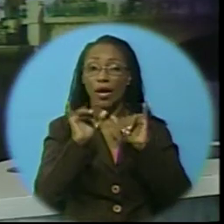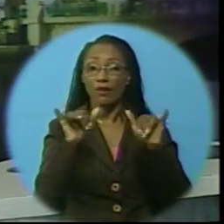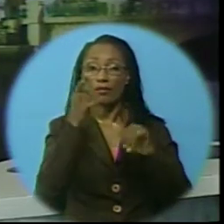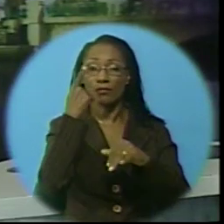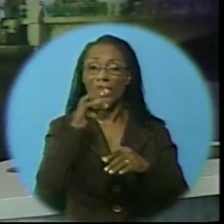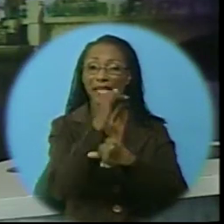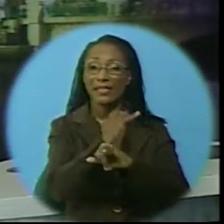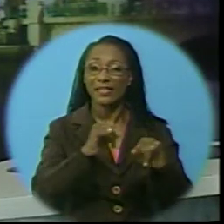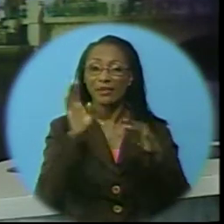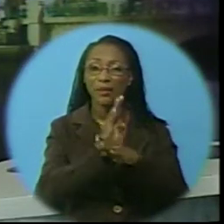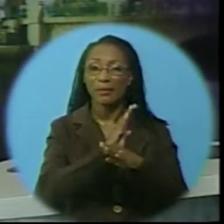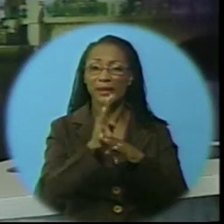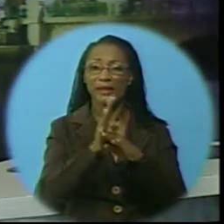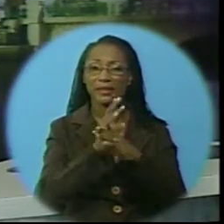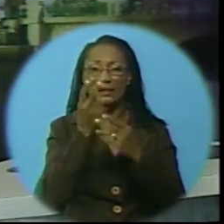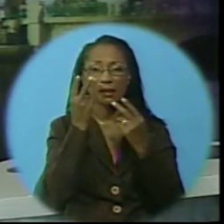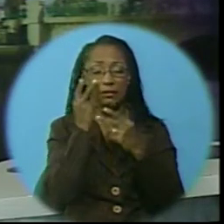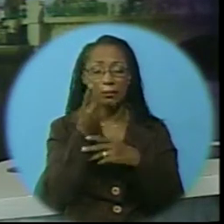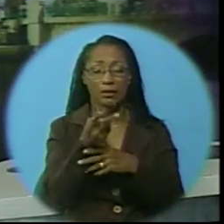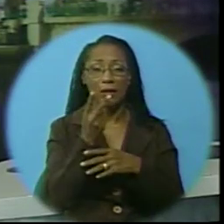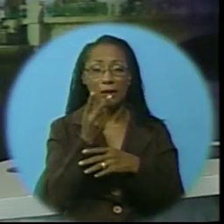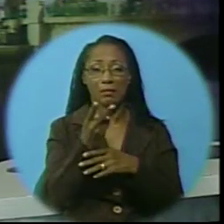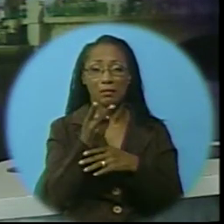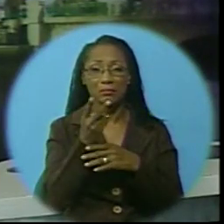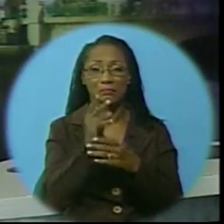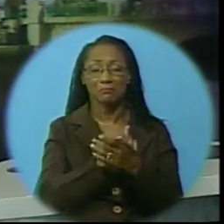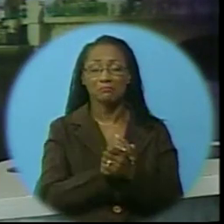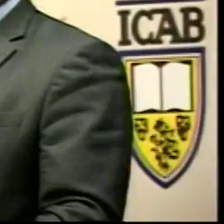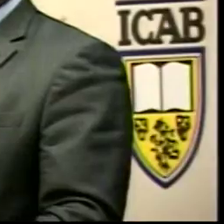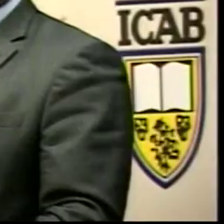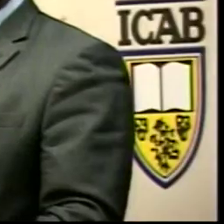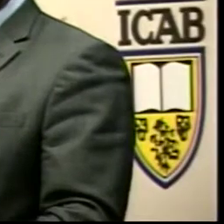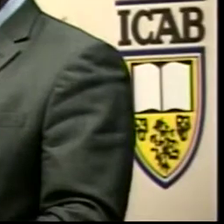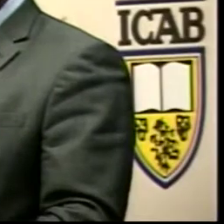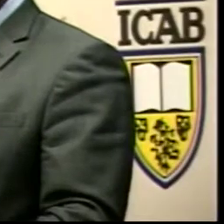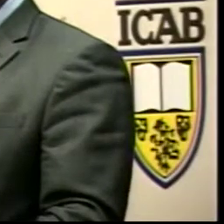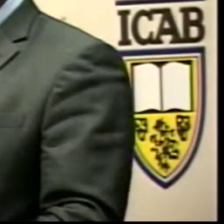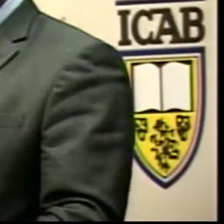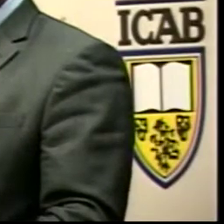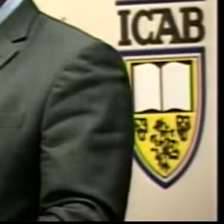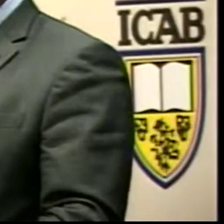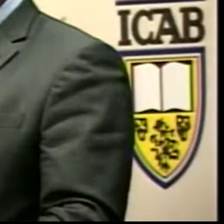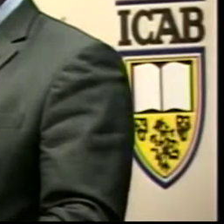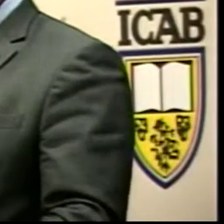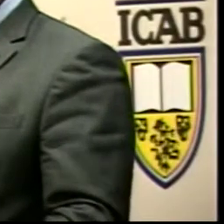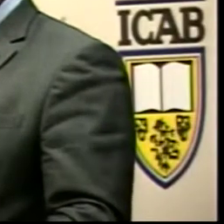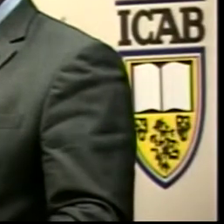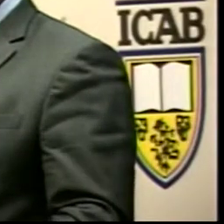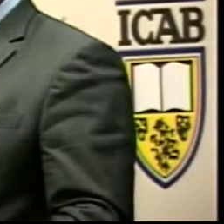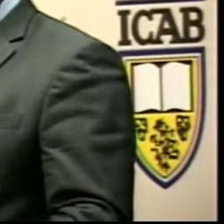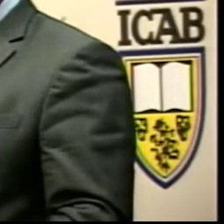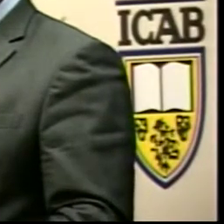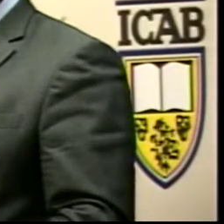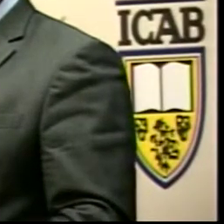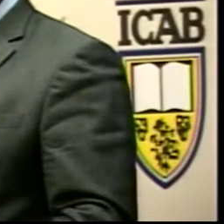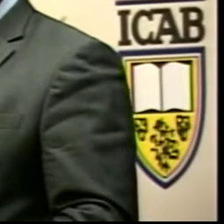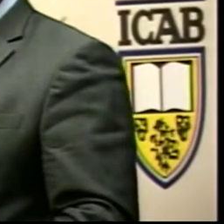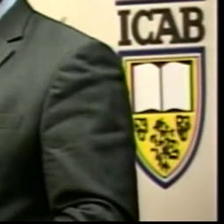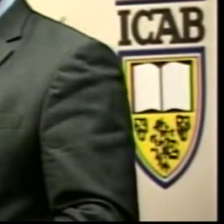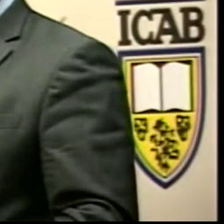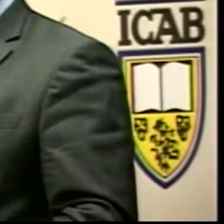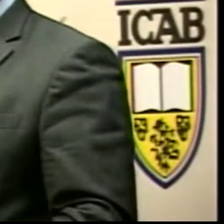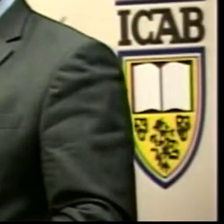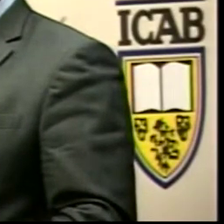business companies is also being addressed. During this year, my ministry will be implementing the policy on